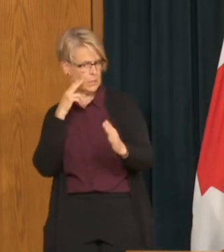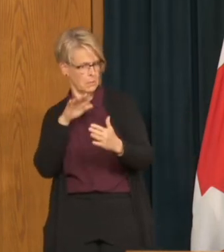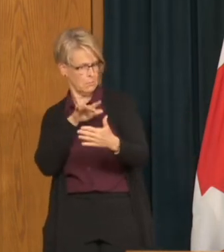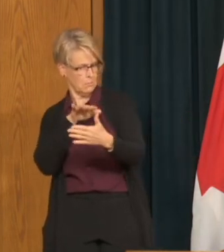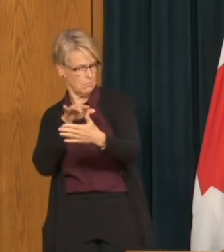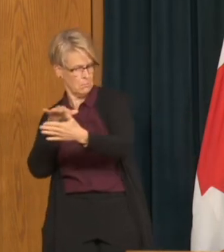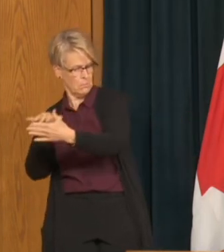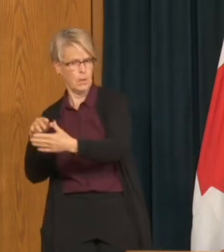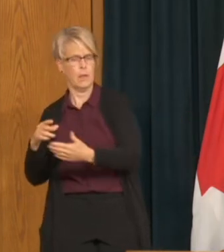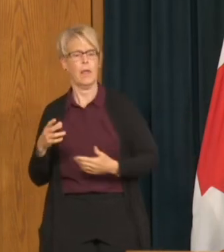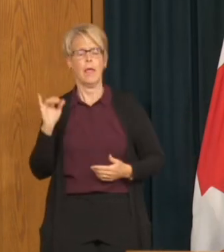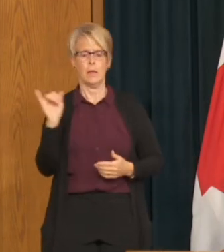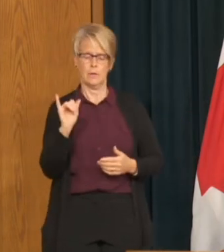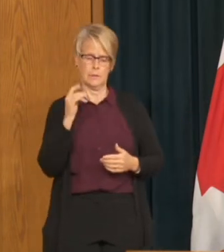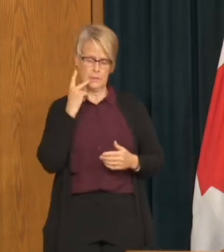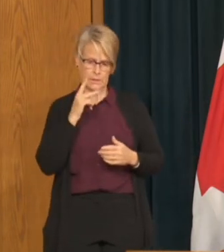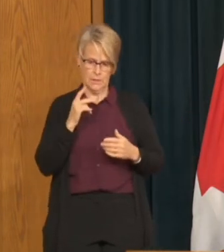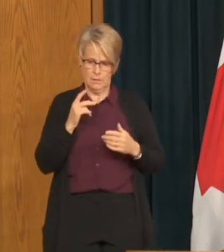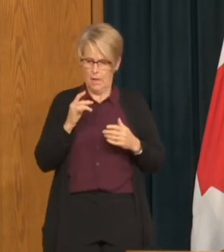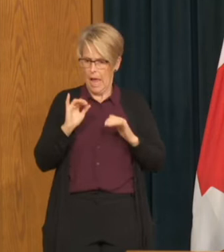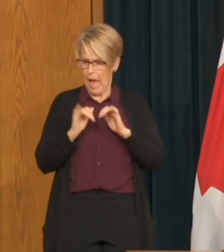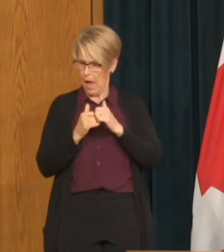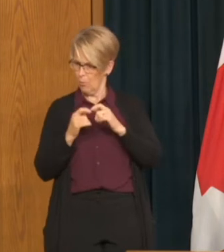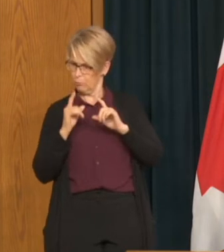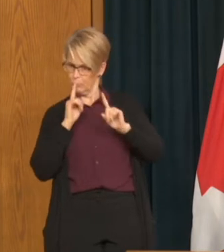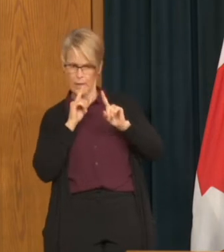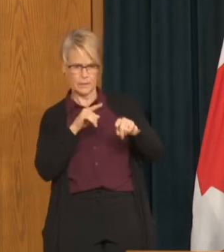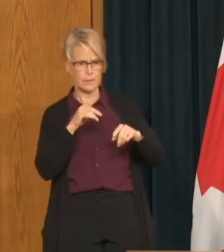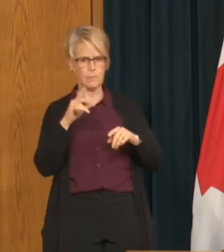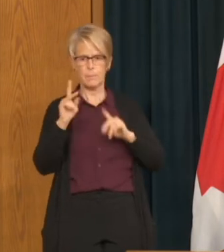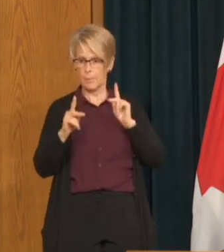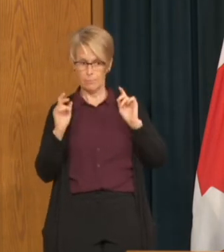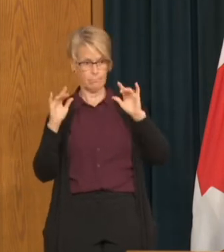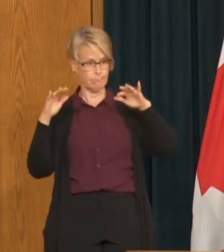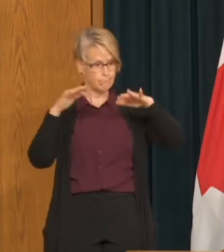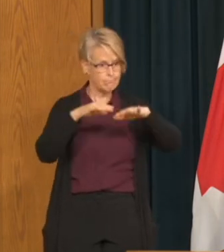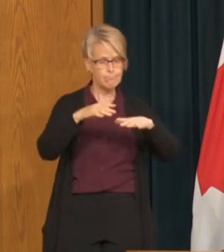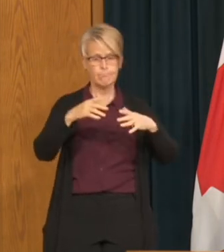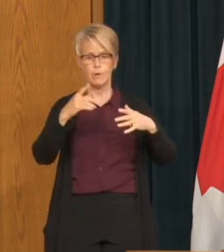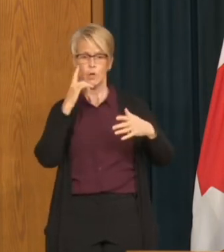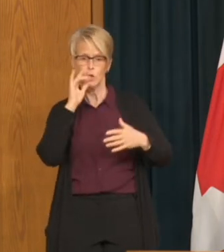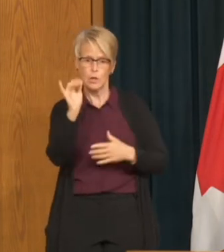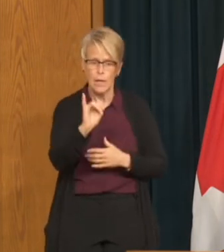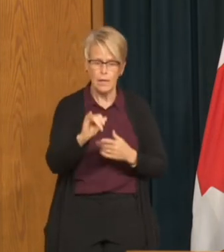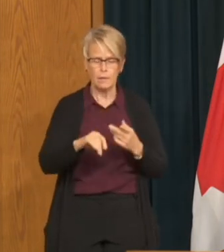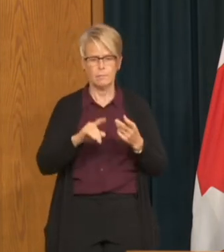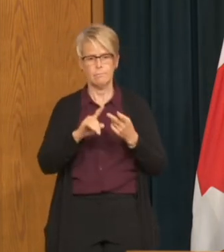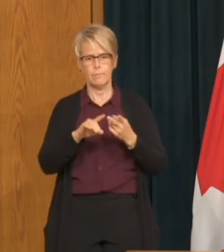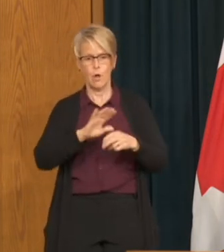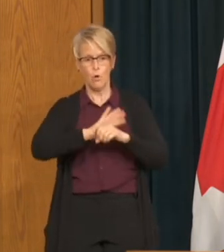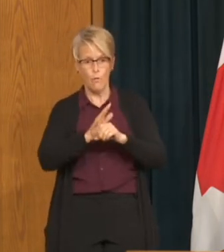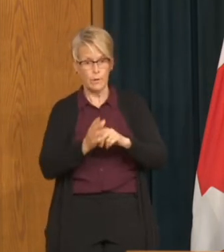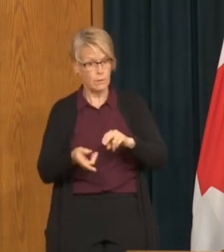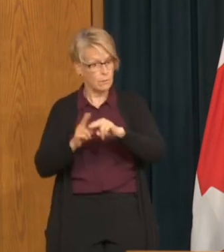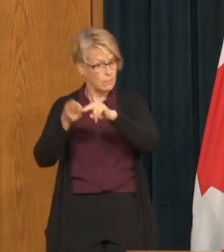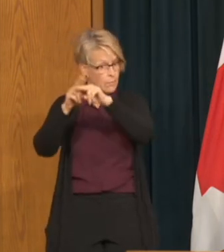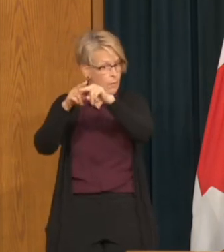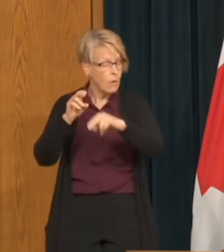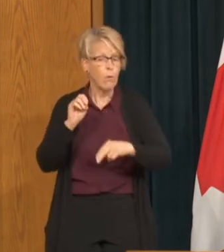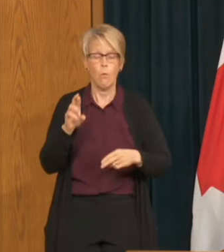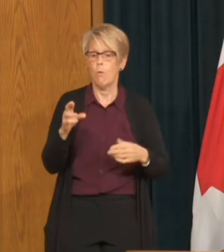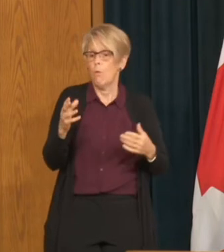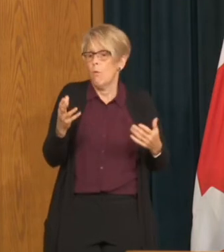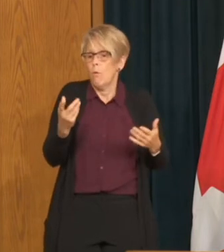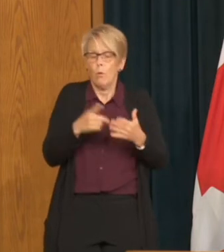how the COVID virus is going to respond to these changes, where we see an increased mingling of people coming into our